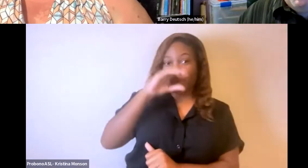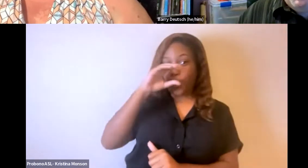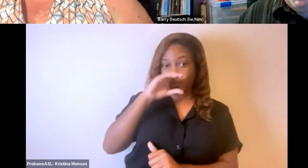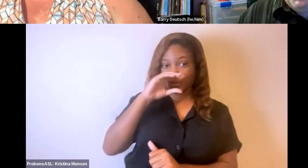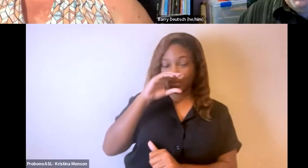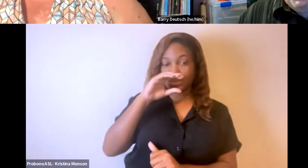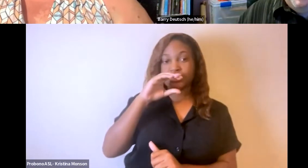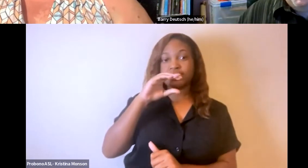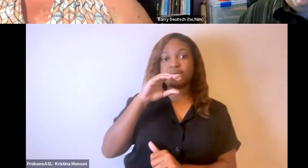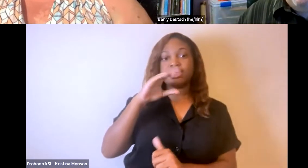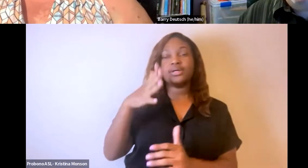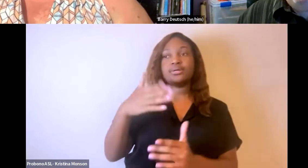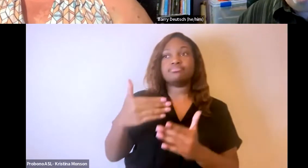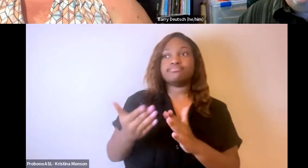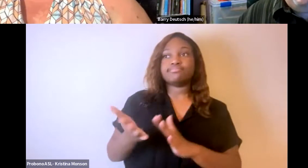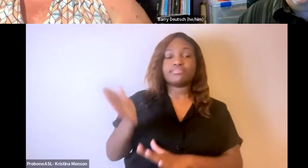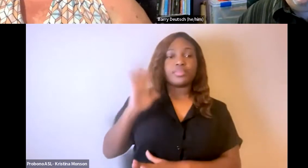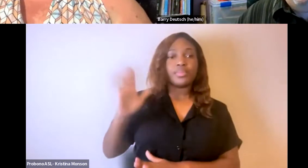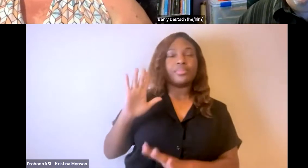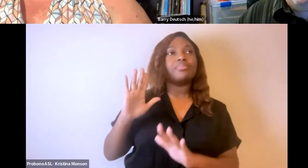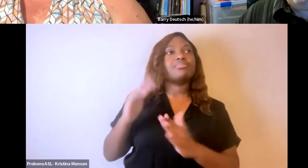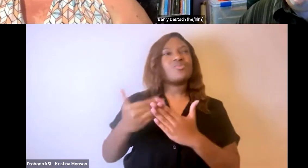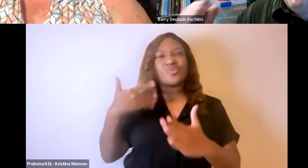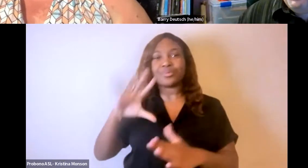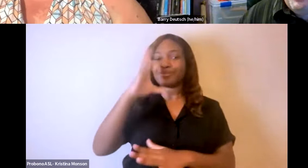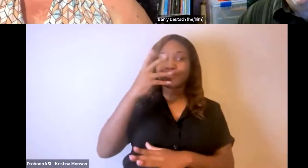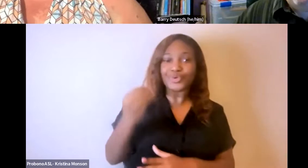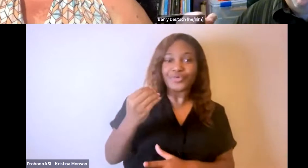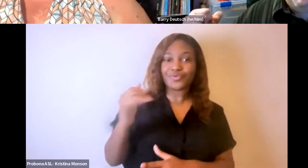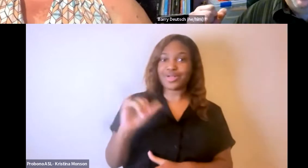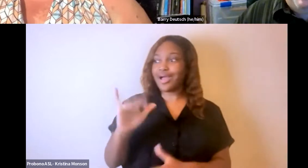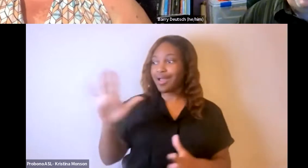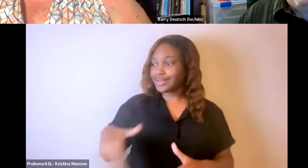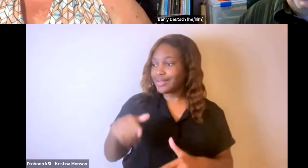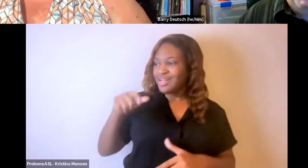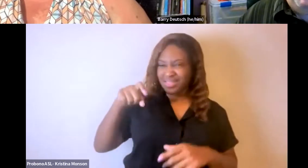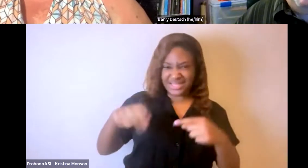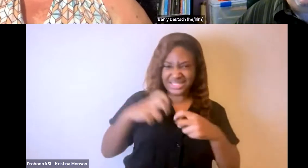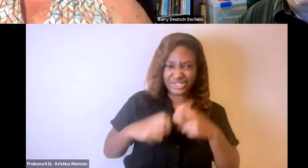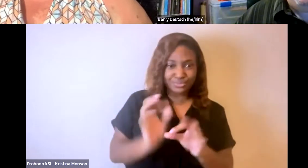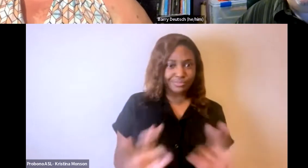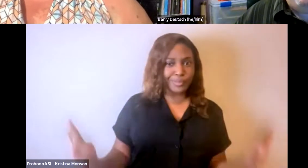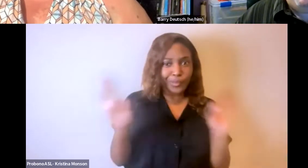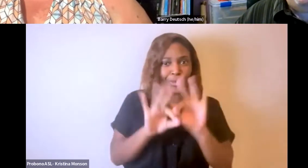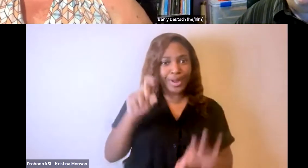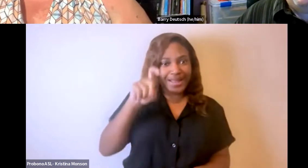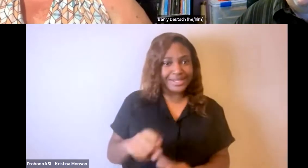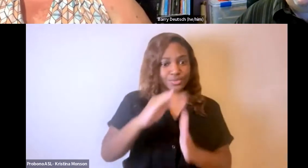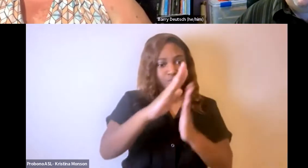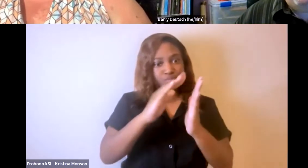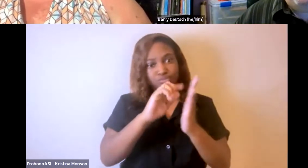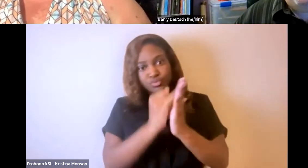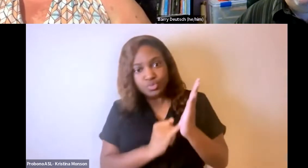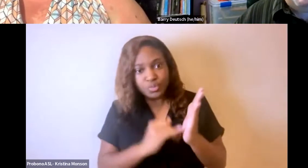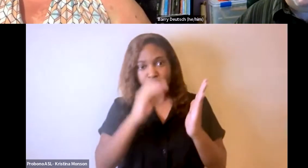it used to be sort of dutiful, like, this issue is really important, I have to do a cartoon about that. And